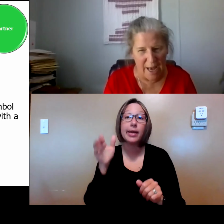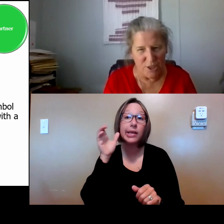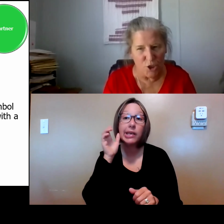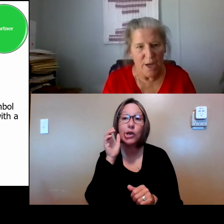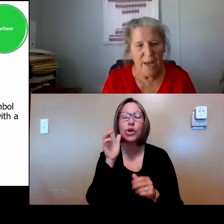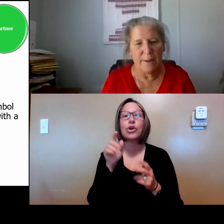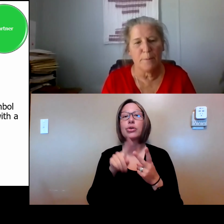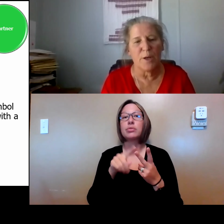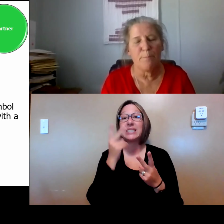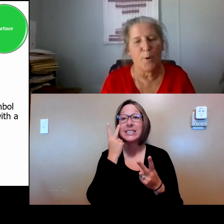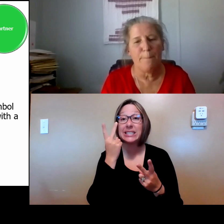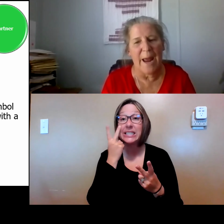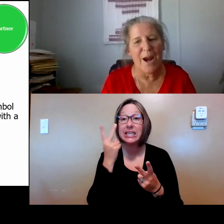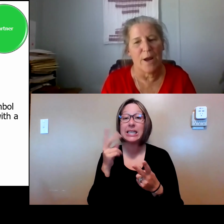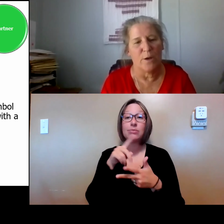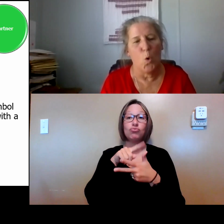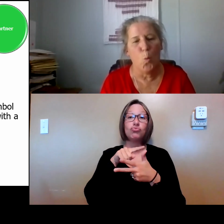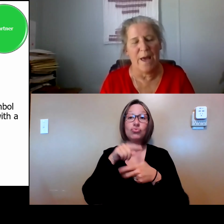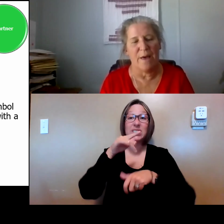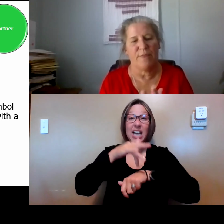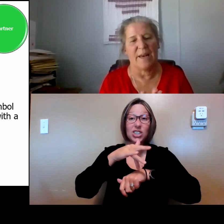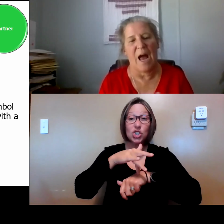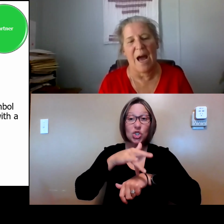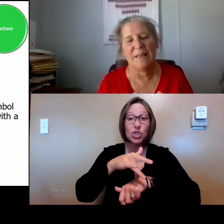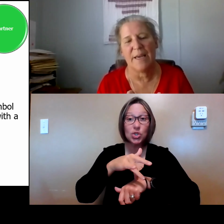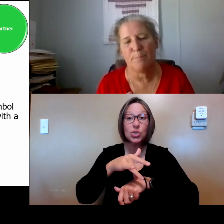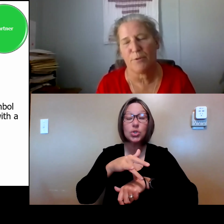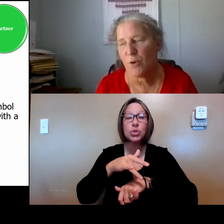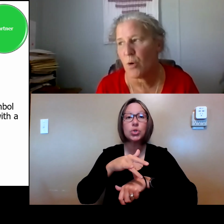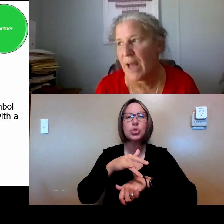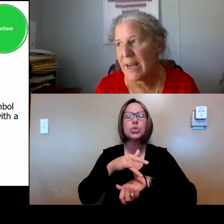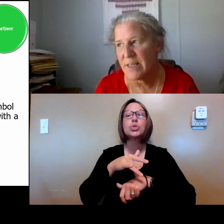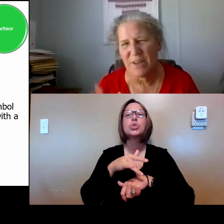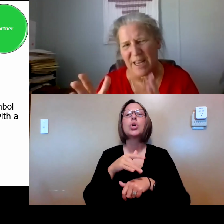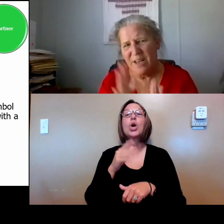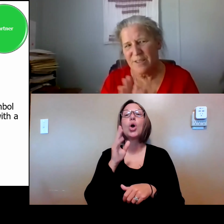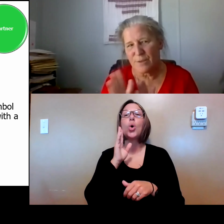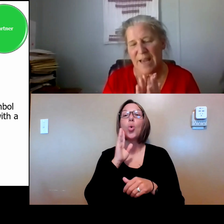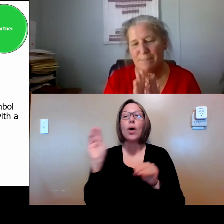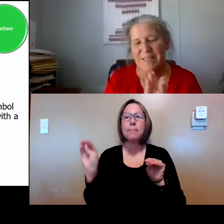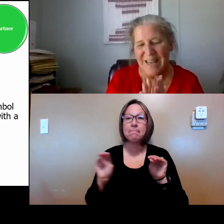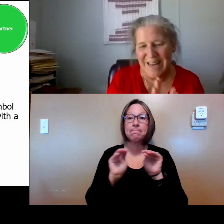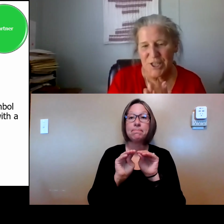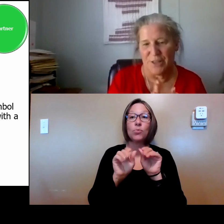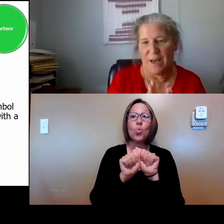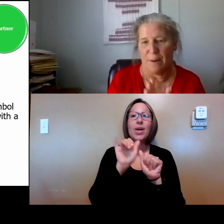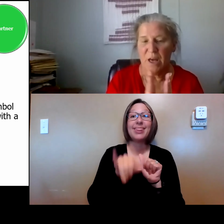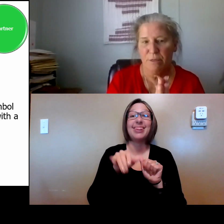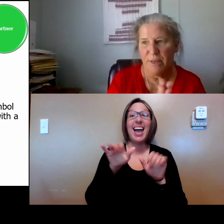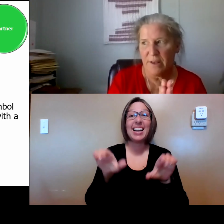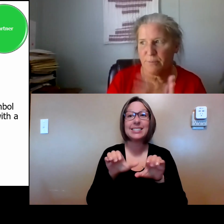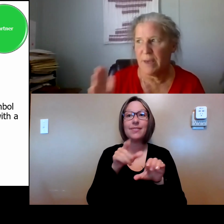or touch, and I'm going to pair it with that highly preferred activity. So see, I'm teaching